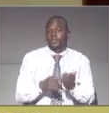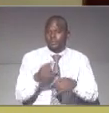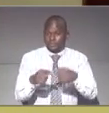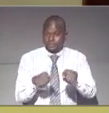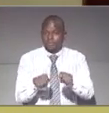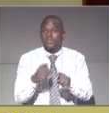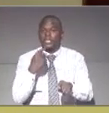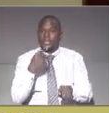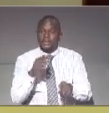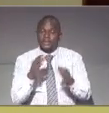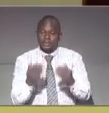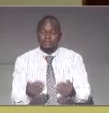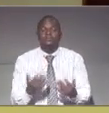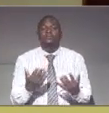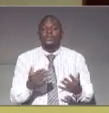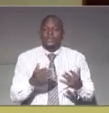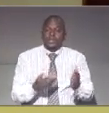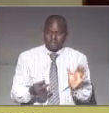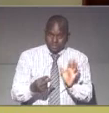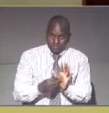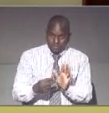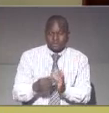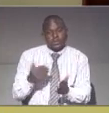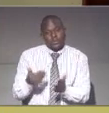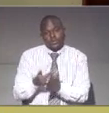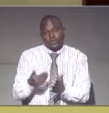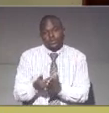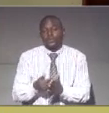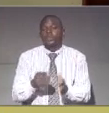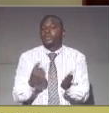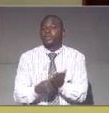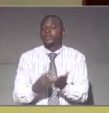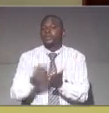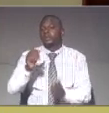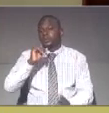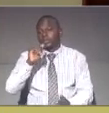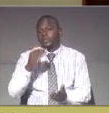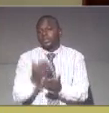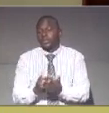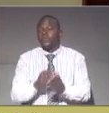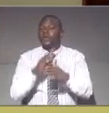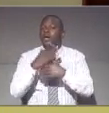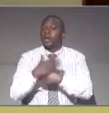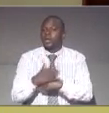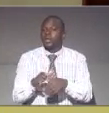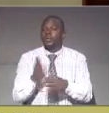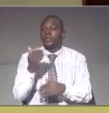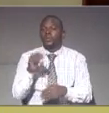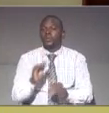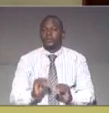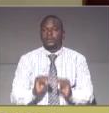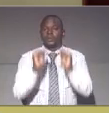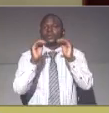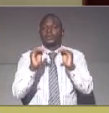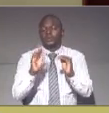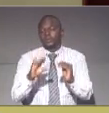I can say that we have introduced the most modern technology, and Uganda can be very proud that some of our industries are more advanced than those of